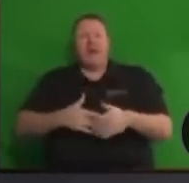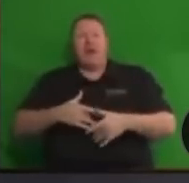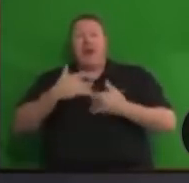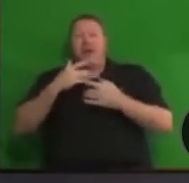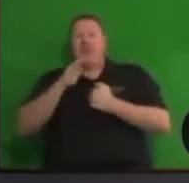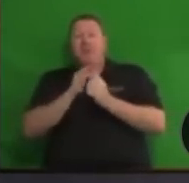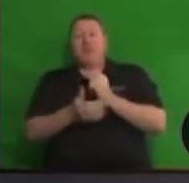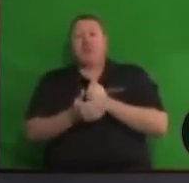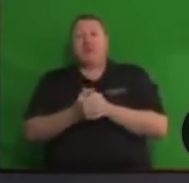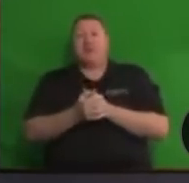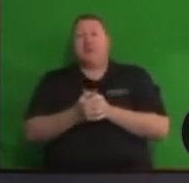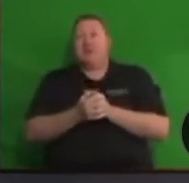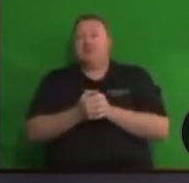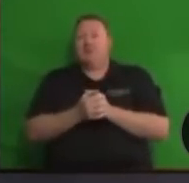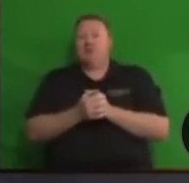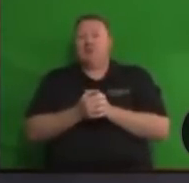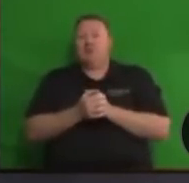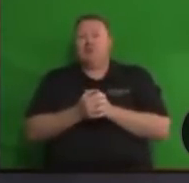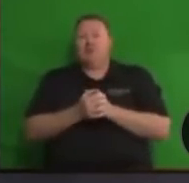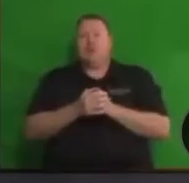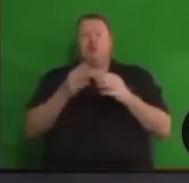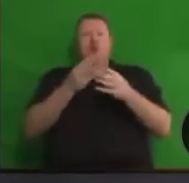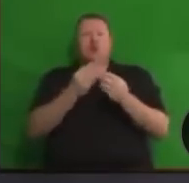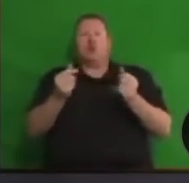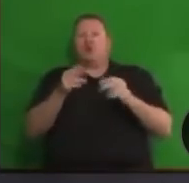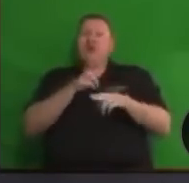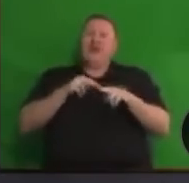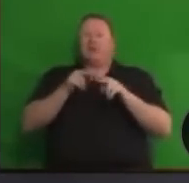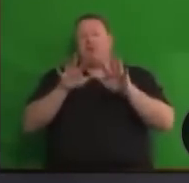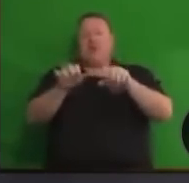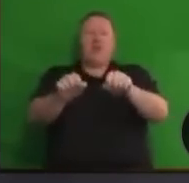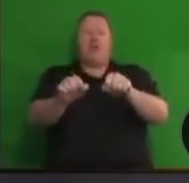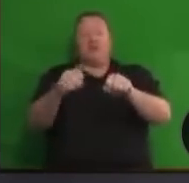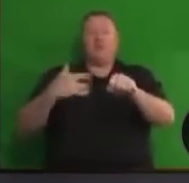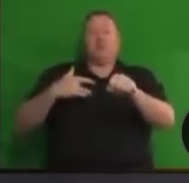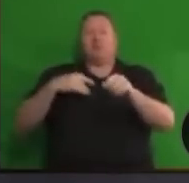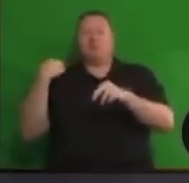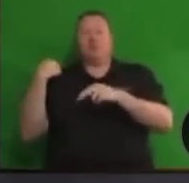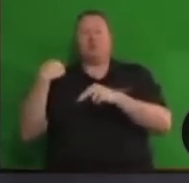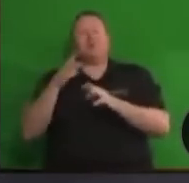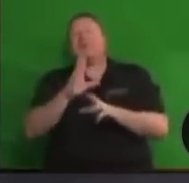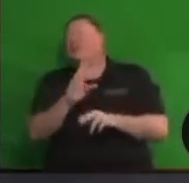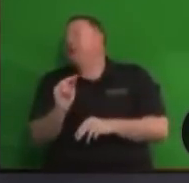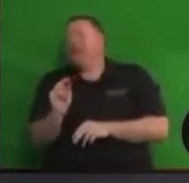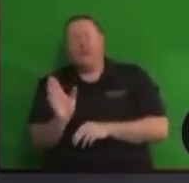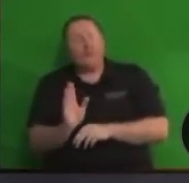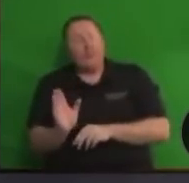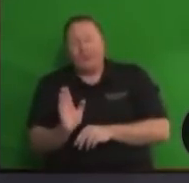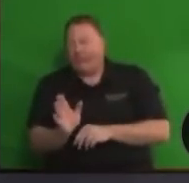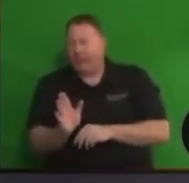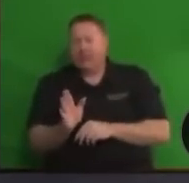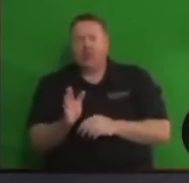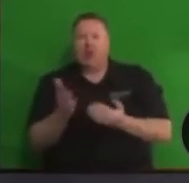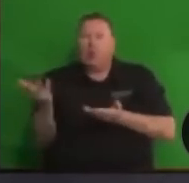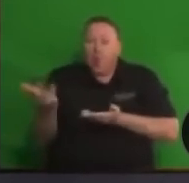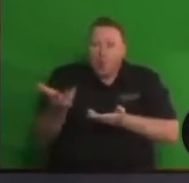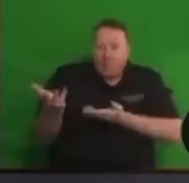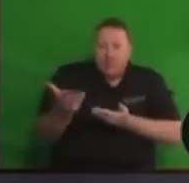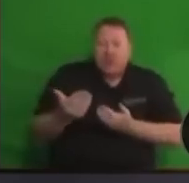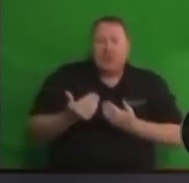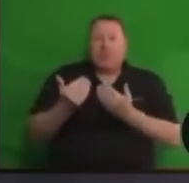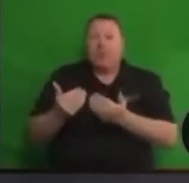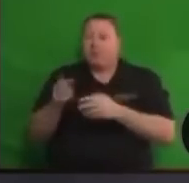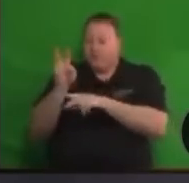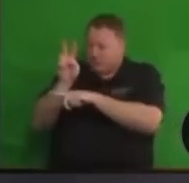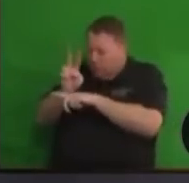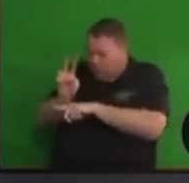The solution is not a simple national takeover of municipal responsibilities, but a cooperative approach with a stringent